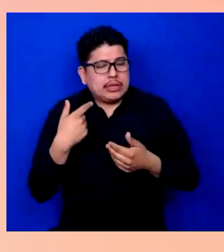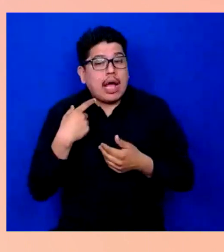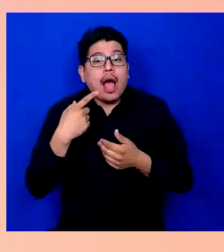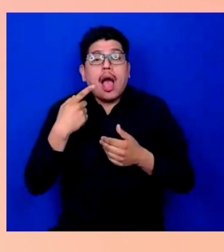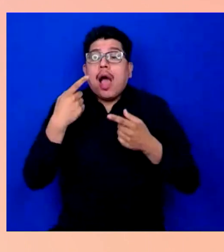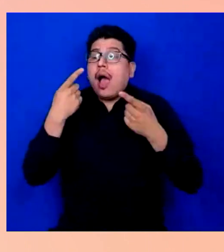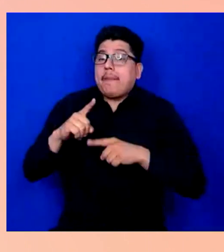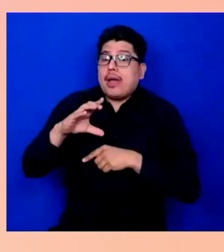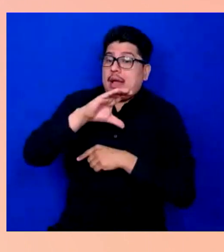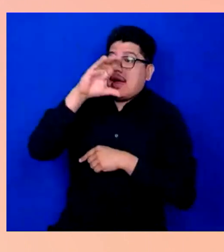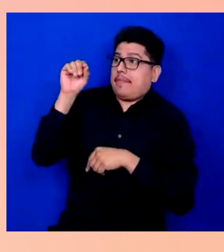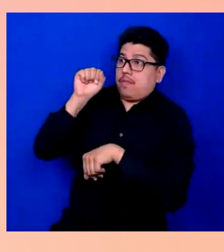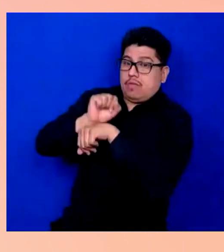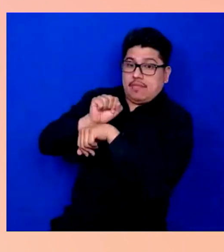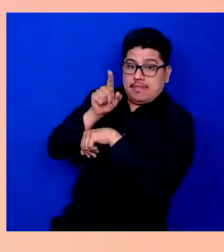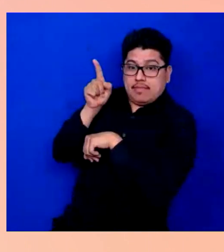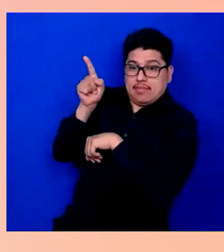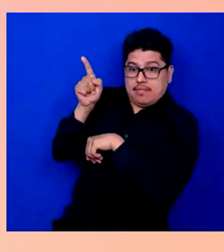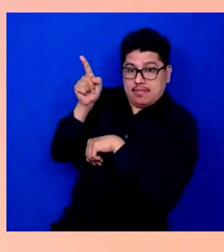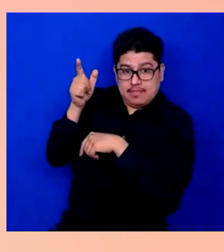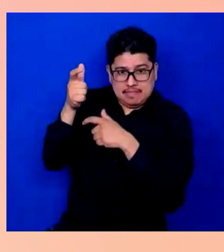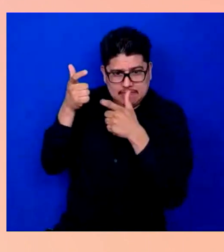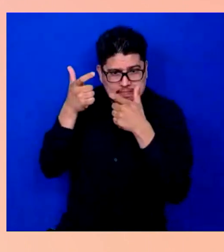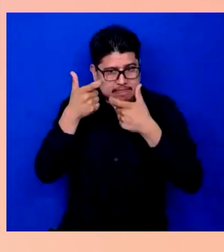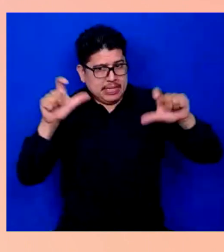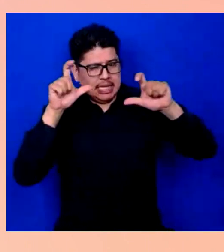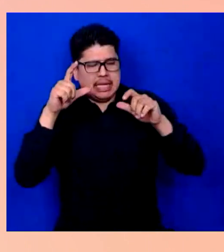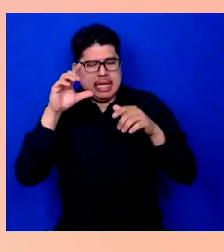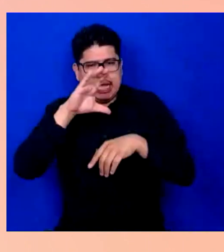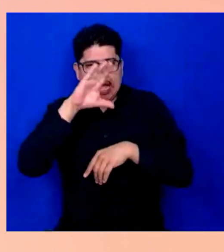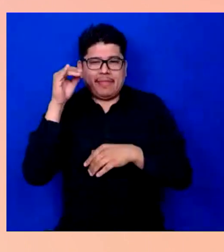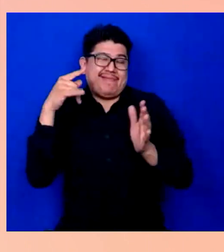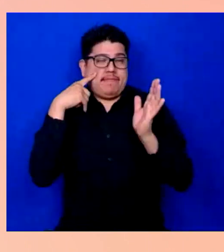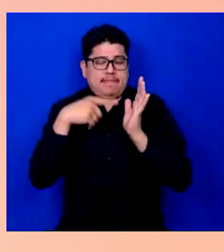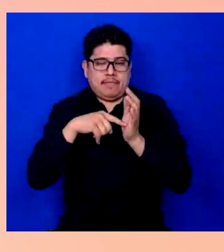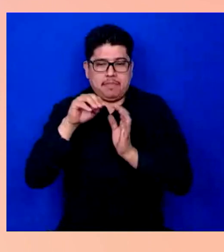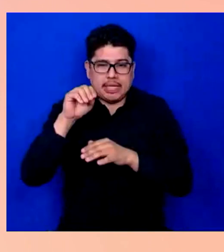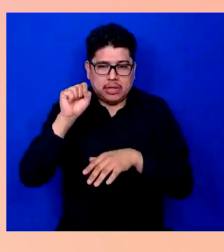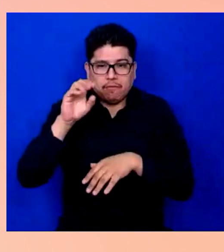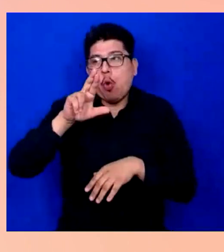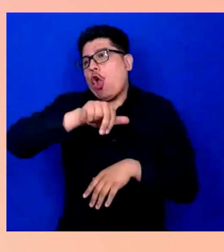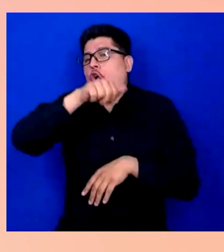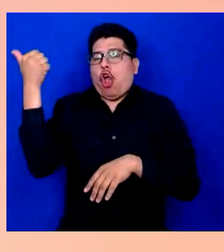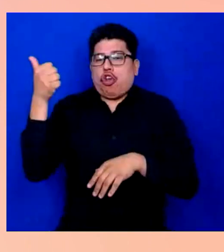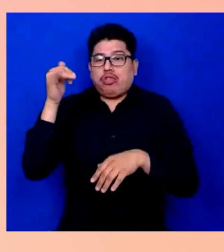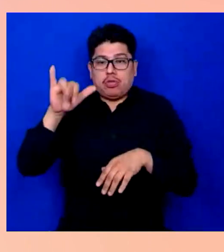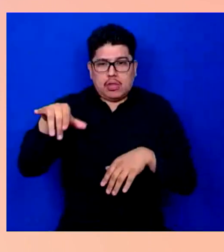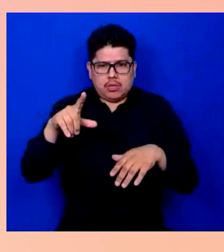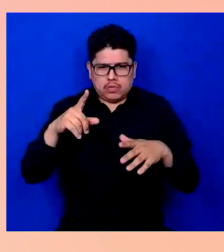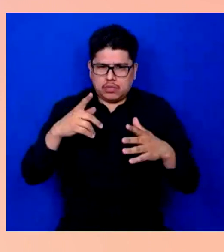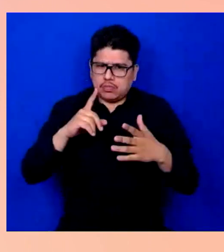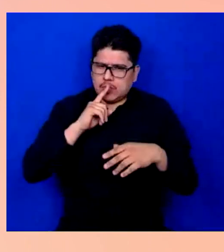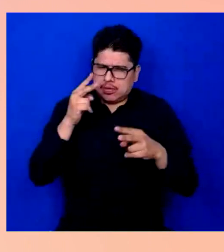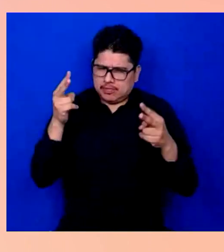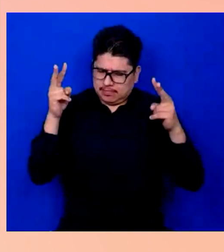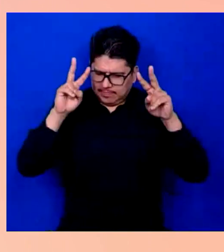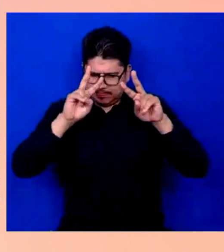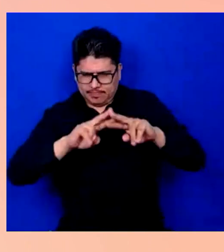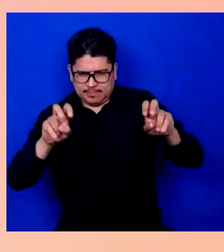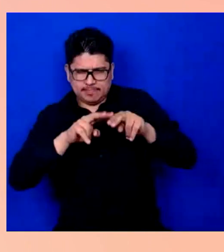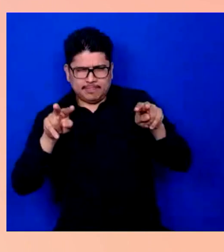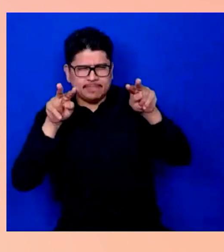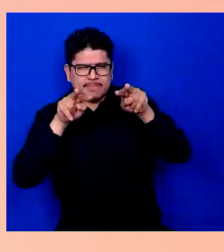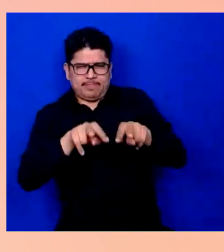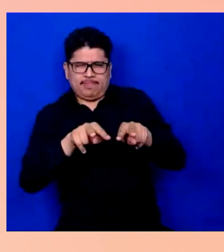big employers like Microsoft and others, should really start to look at themselves and their own policies and practices.